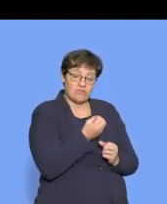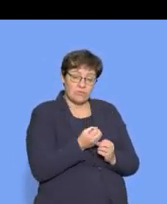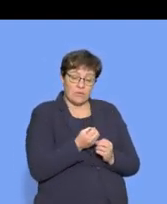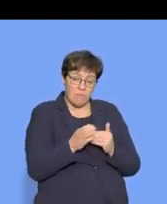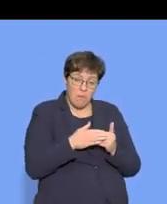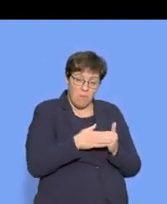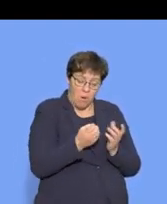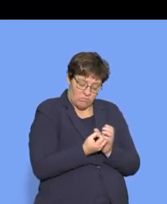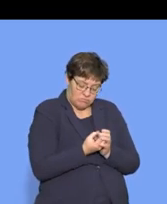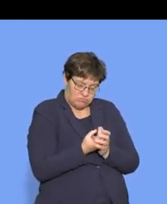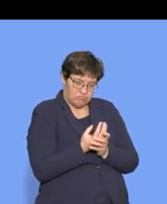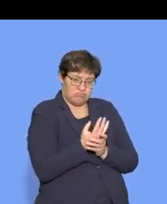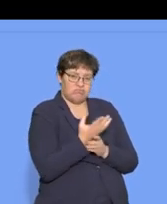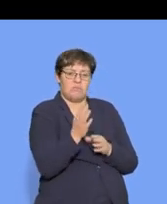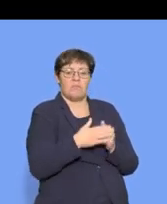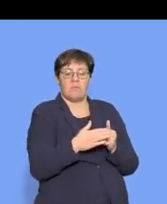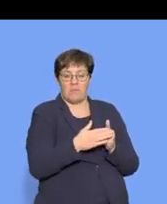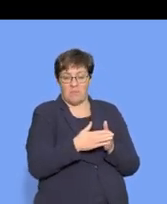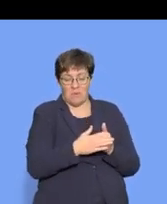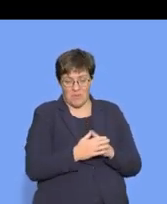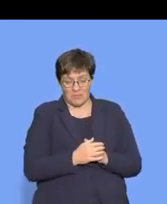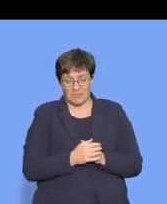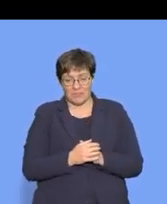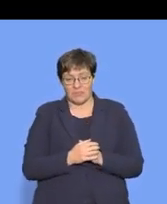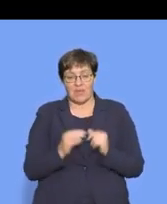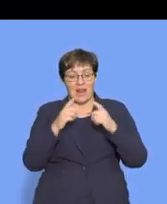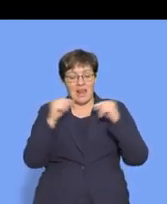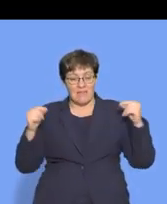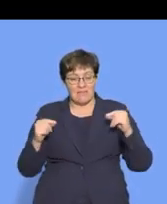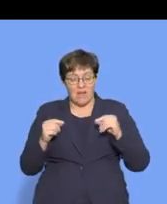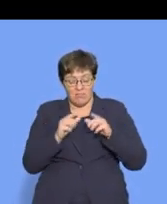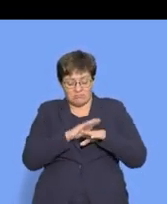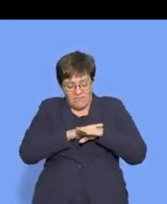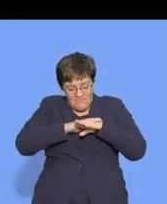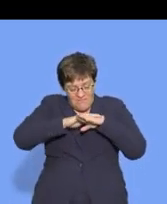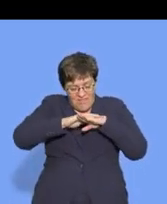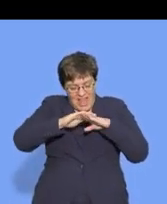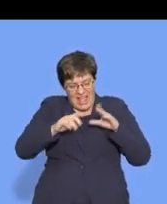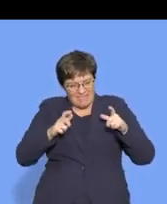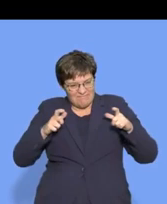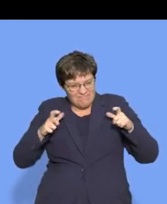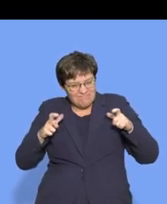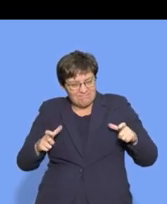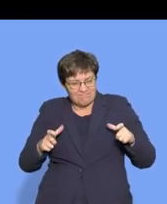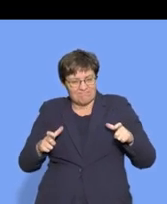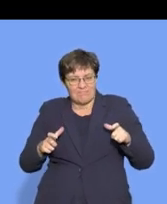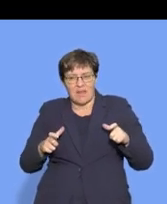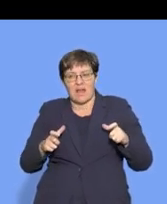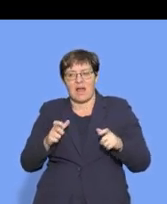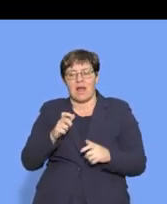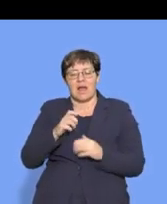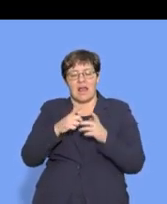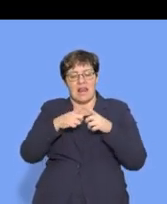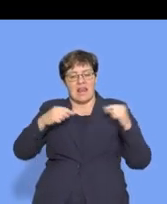grow. So if we look at a leaf, it's got a broad, flat leaf